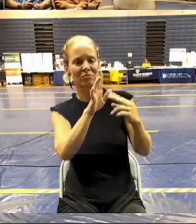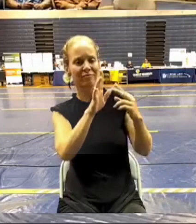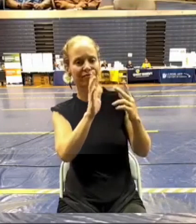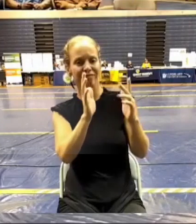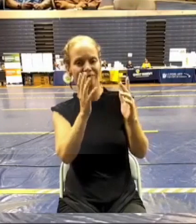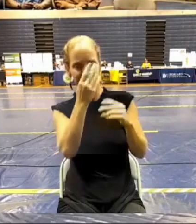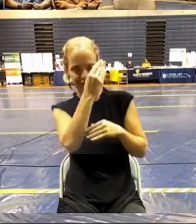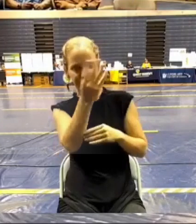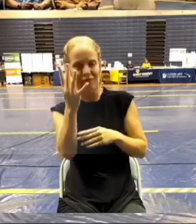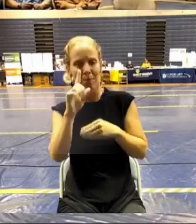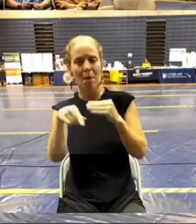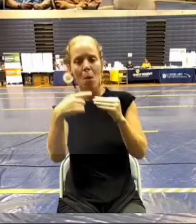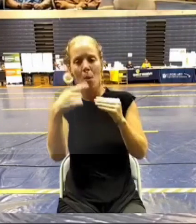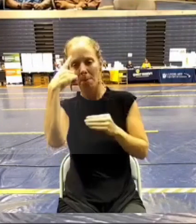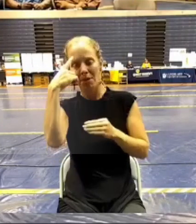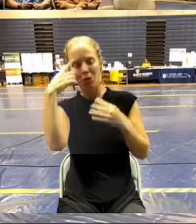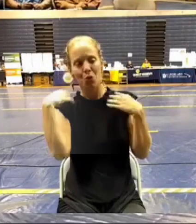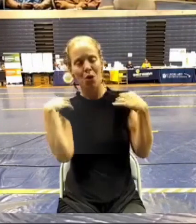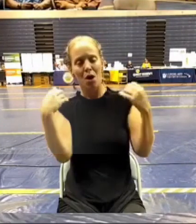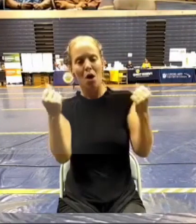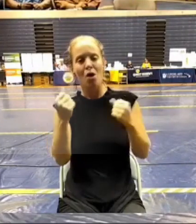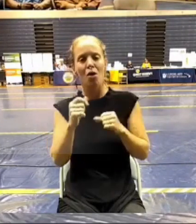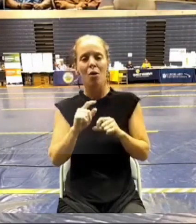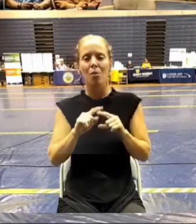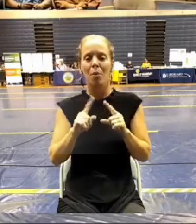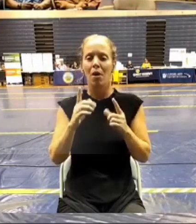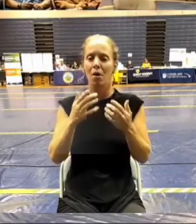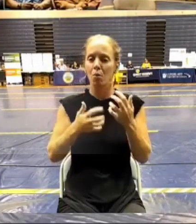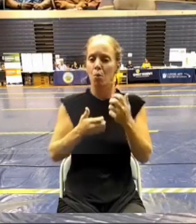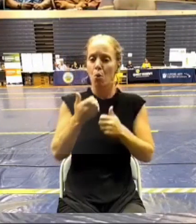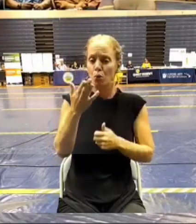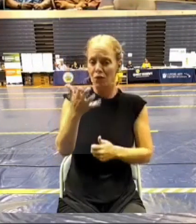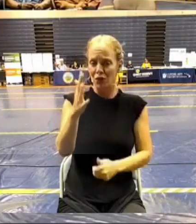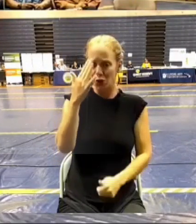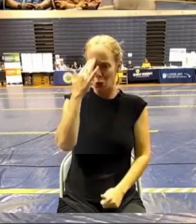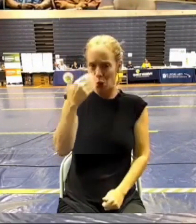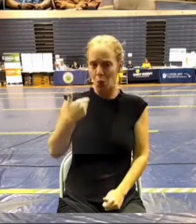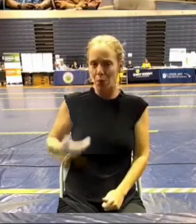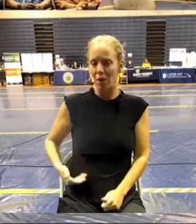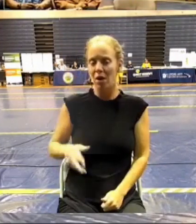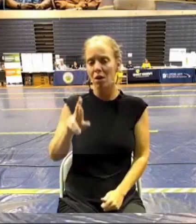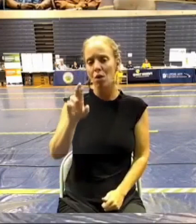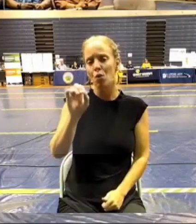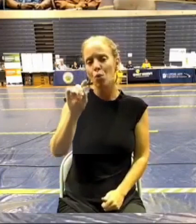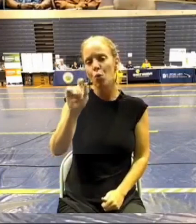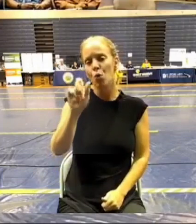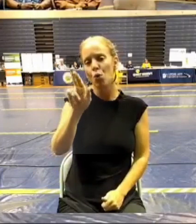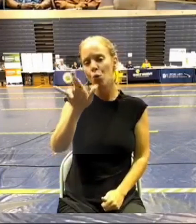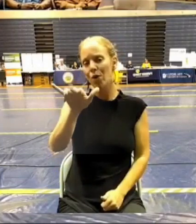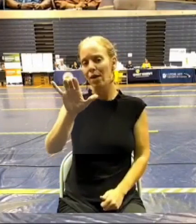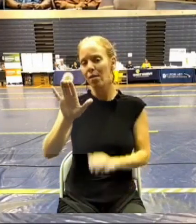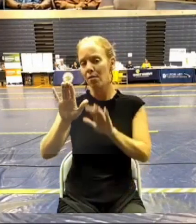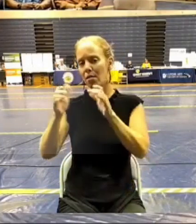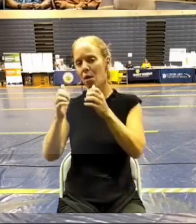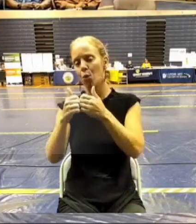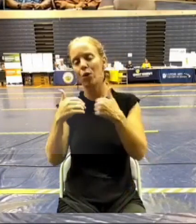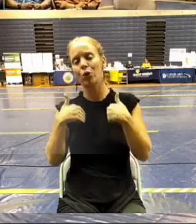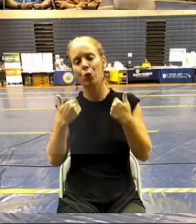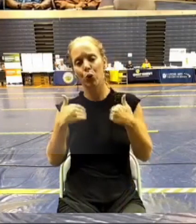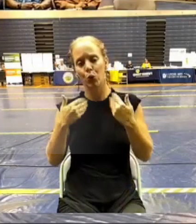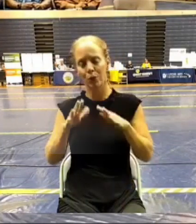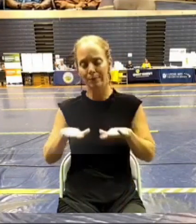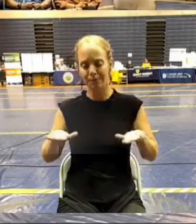health. Probably most of you know me with my involvement with the Rotary Club with the youth. I've always been